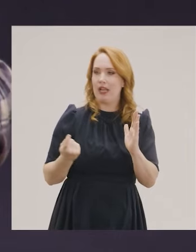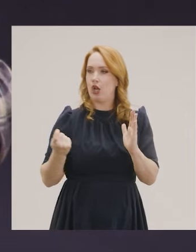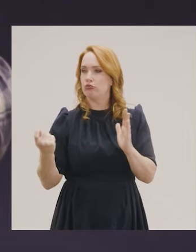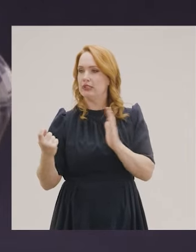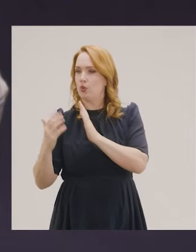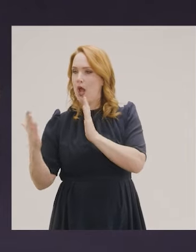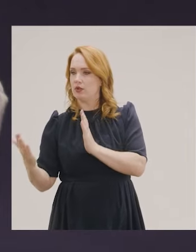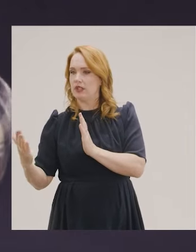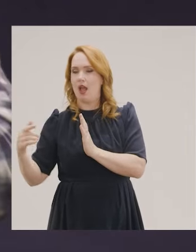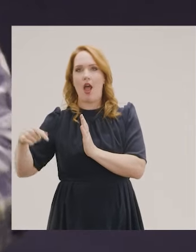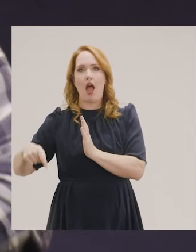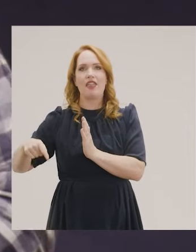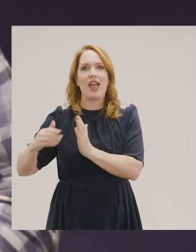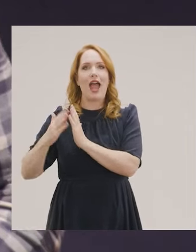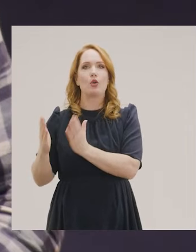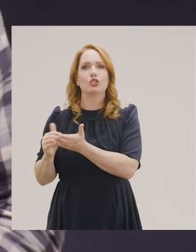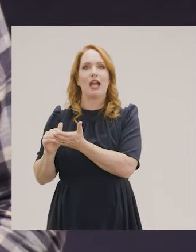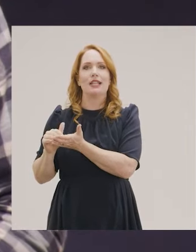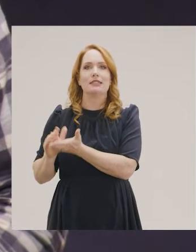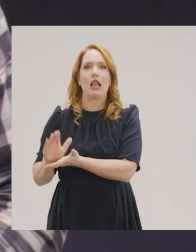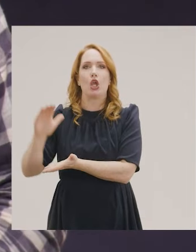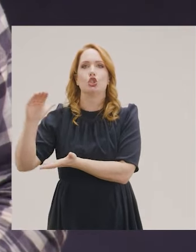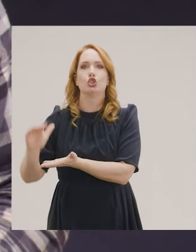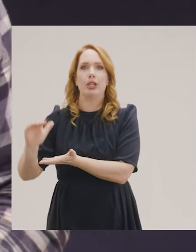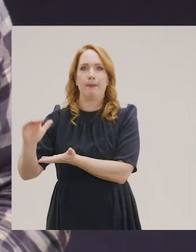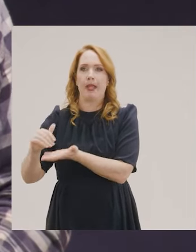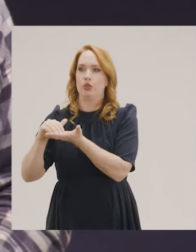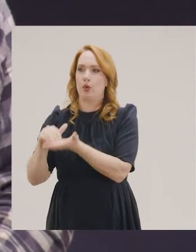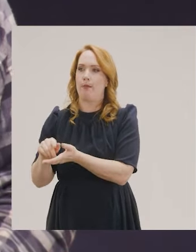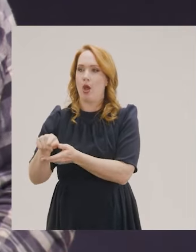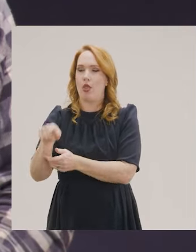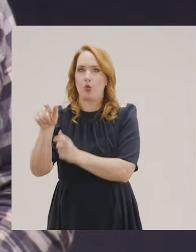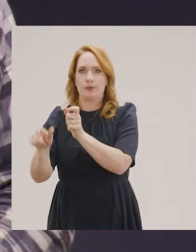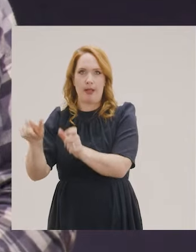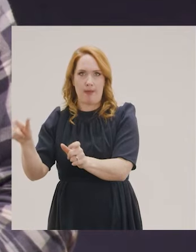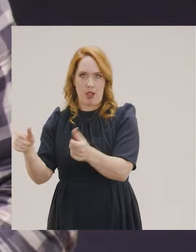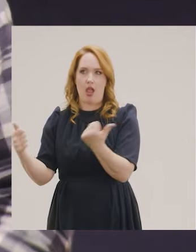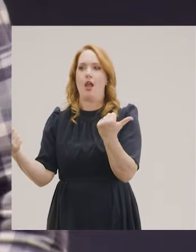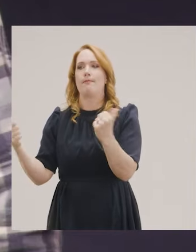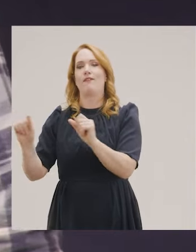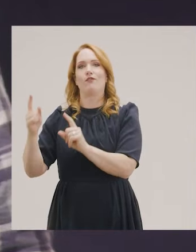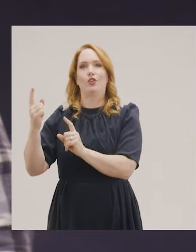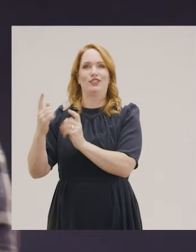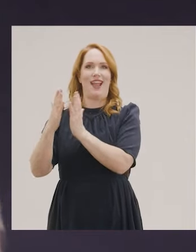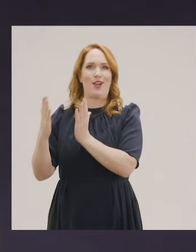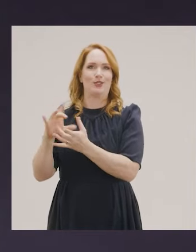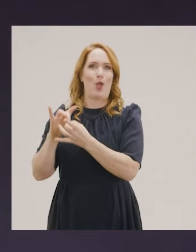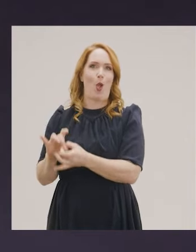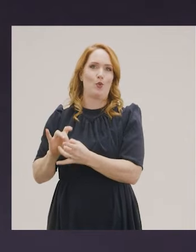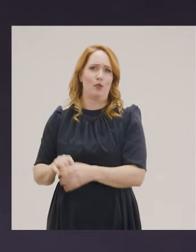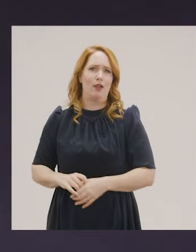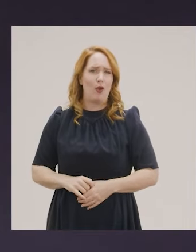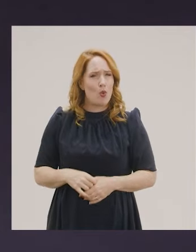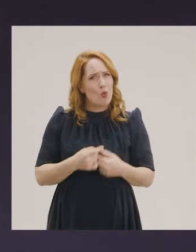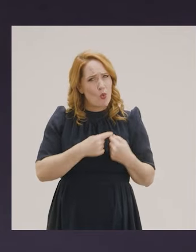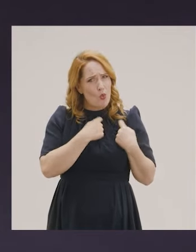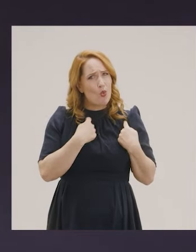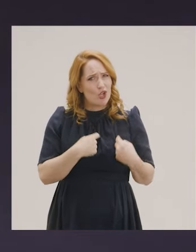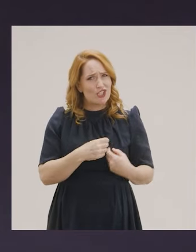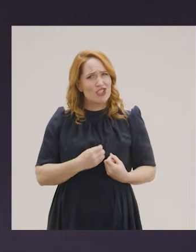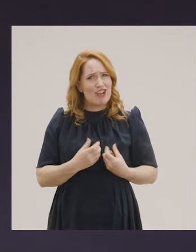house and they've sold it to a family at a ridiculously reduced price to help people to get into their first house. Isn't